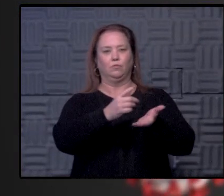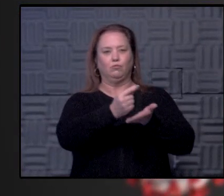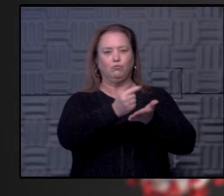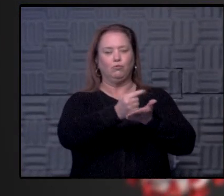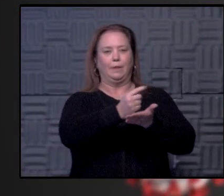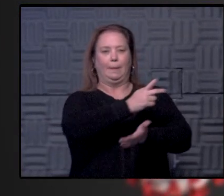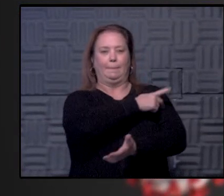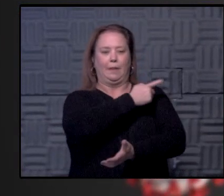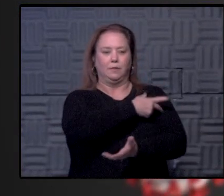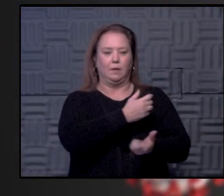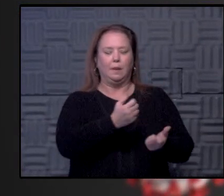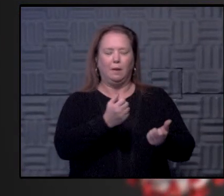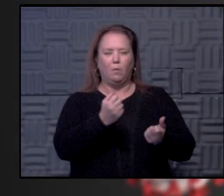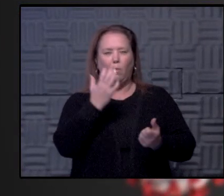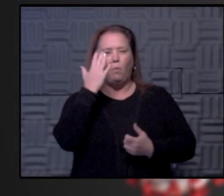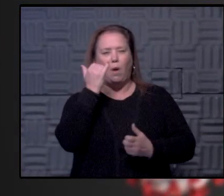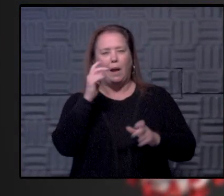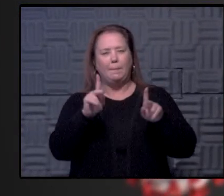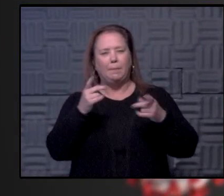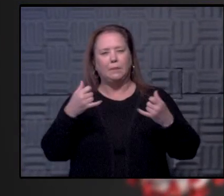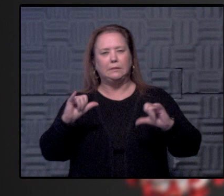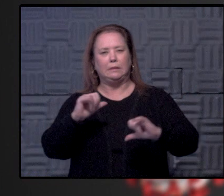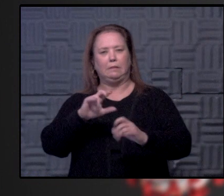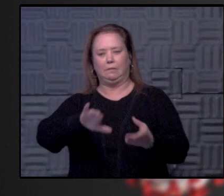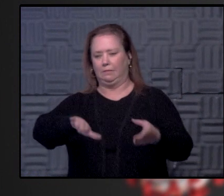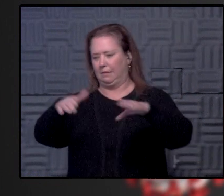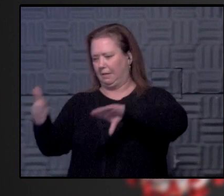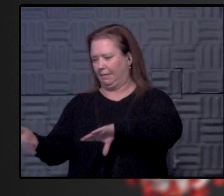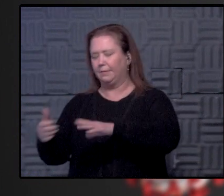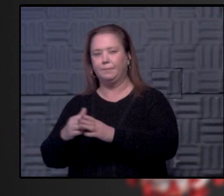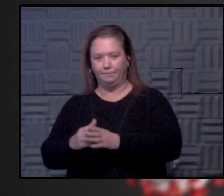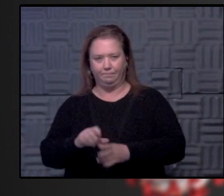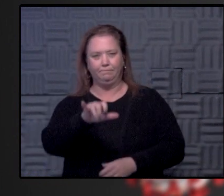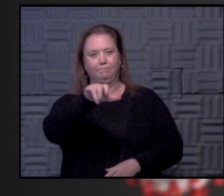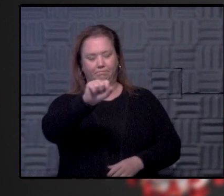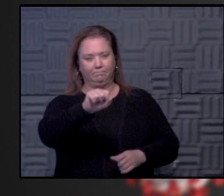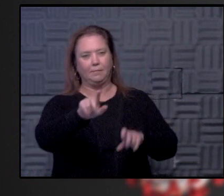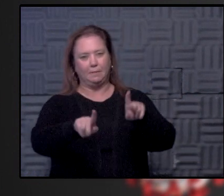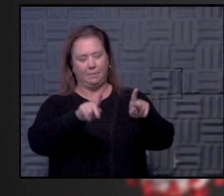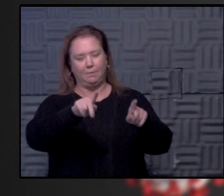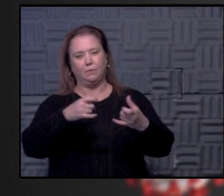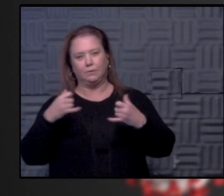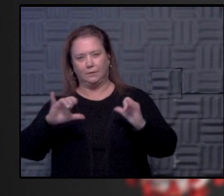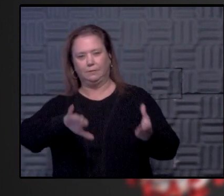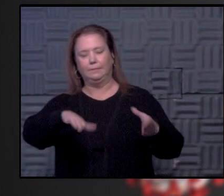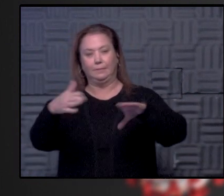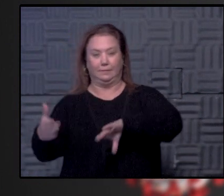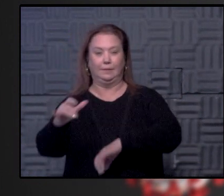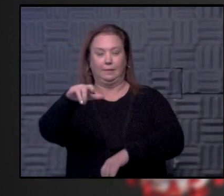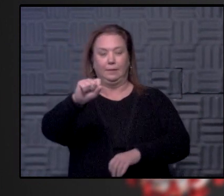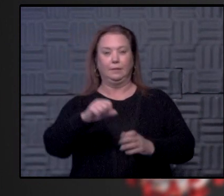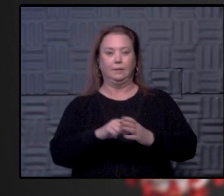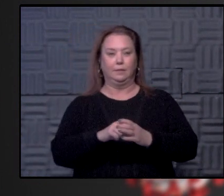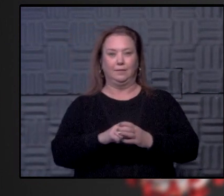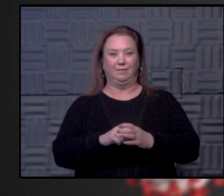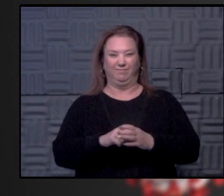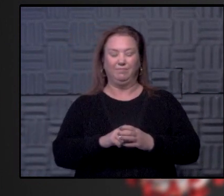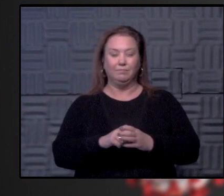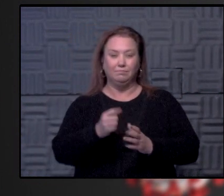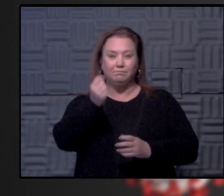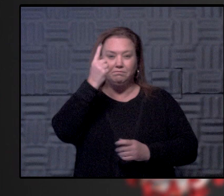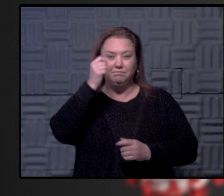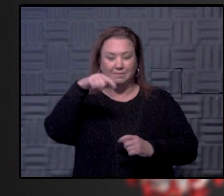are so many people still dying? Yeah, there are a lot of people who are still dying out there, Hawk, and I think the answer is that this is a bad